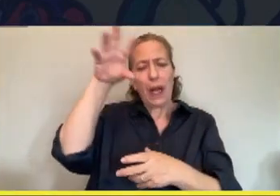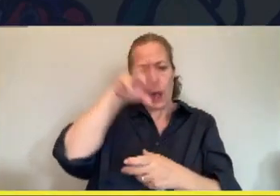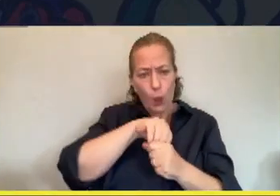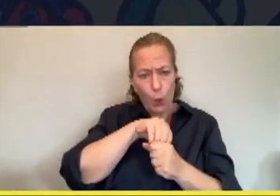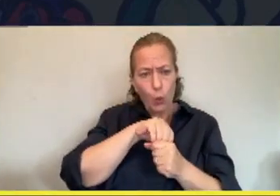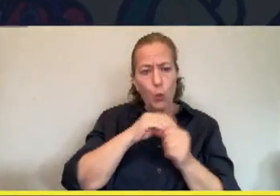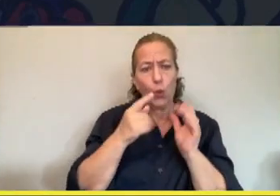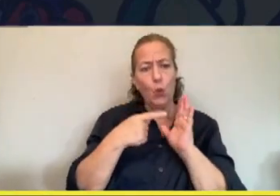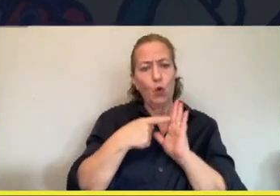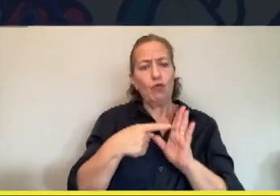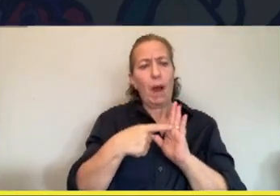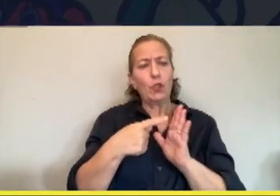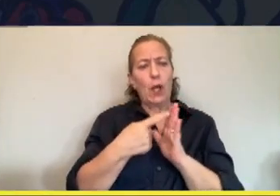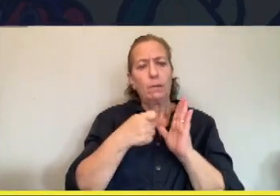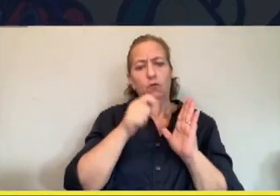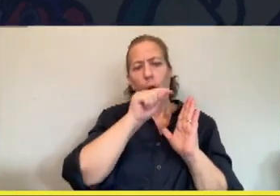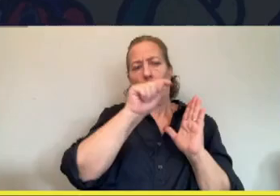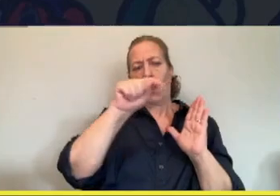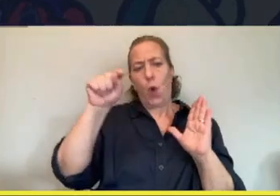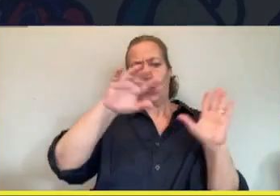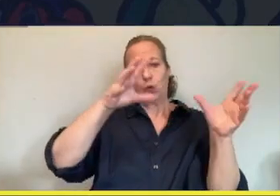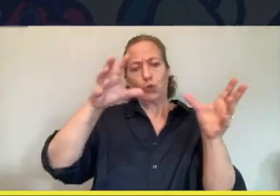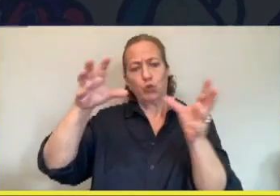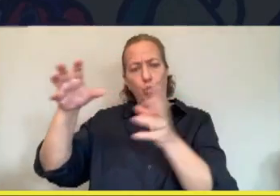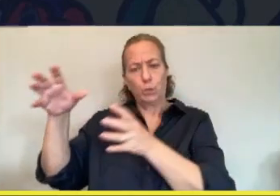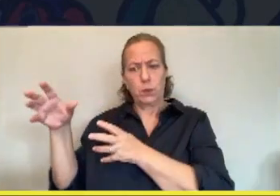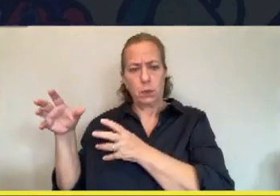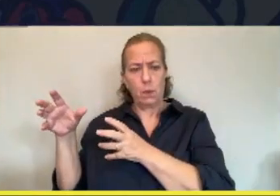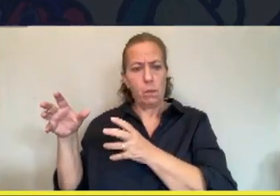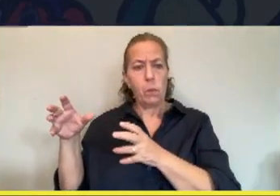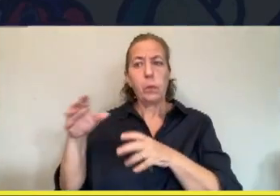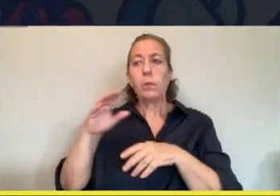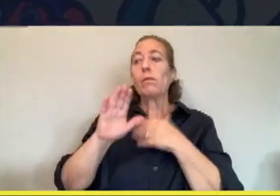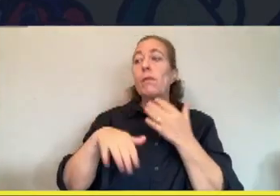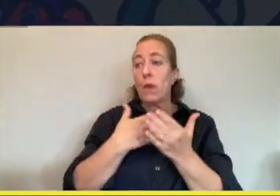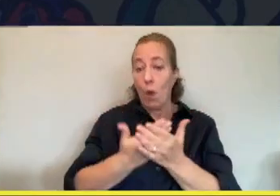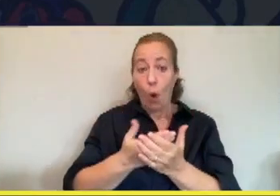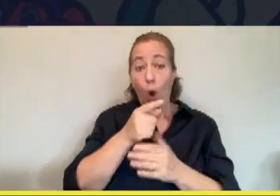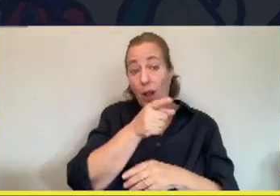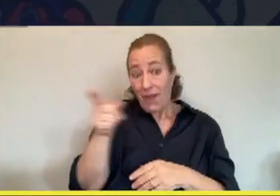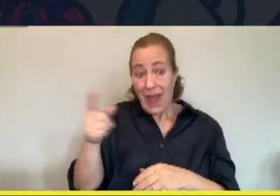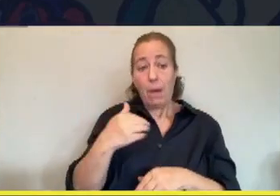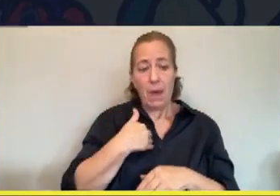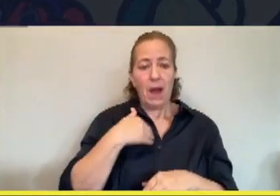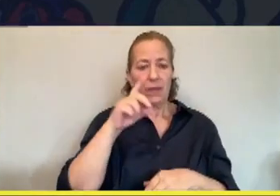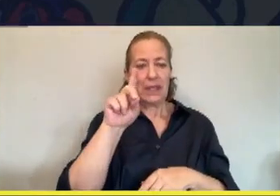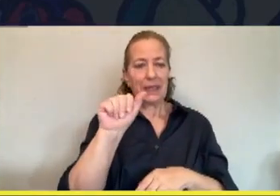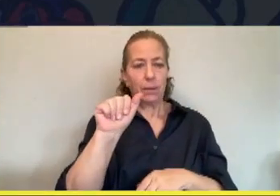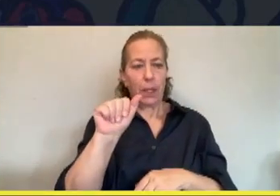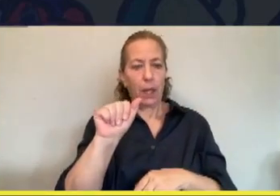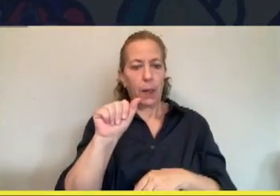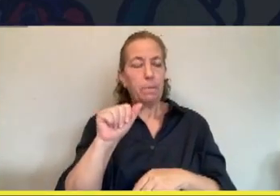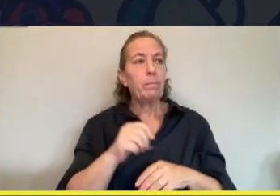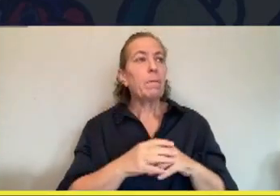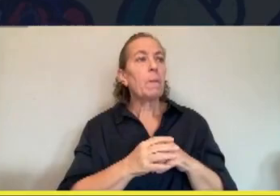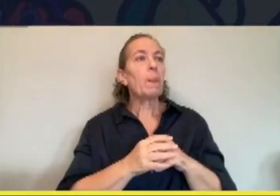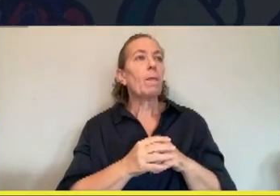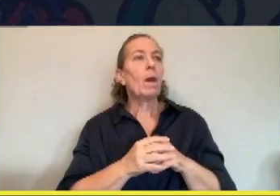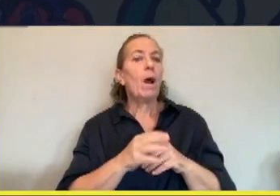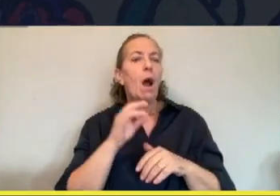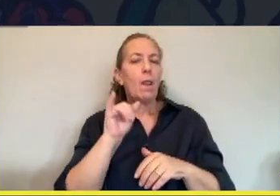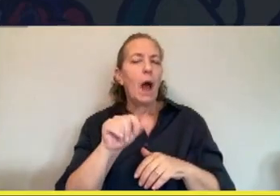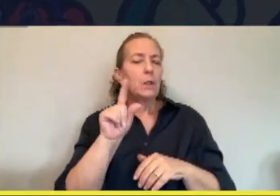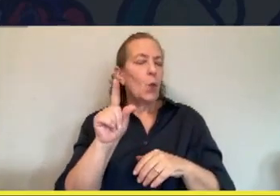representatives from those populations, all of which are individuals with disability in this work. It's one of the things I'm most